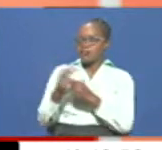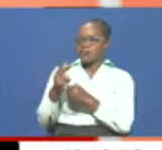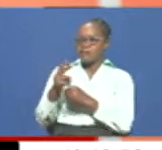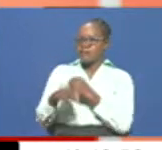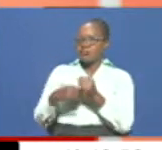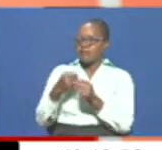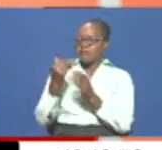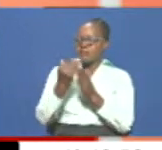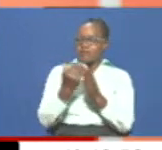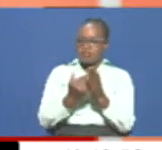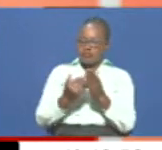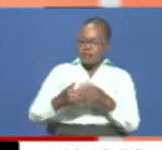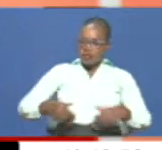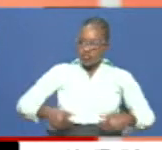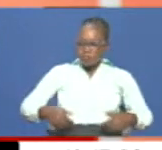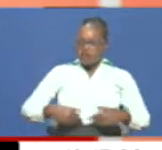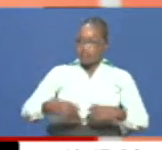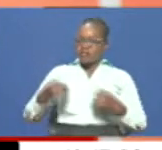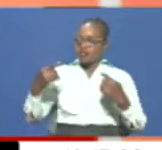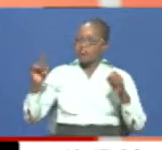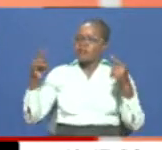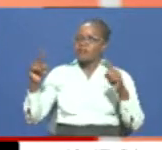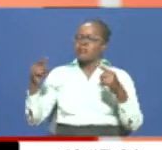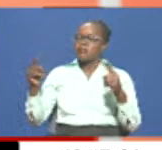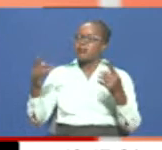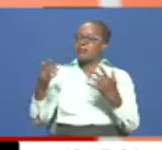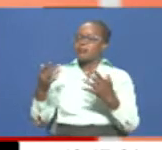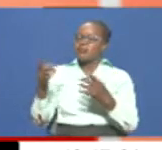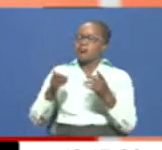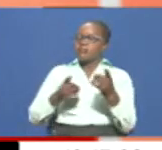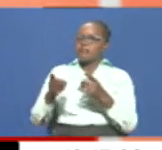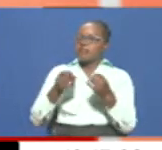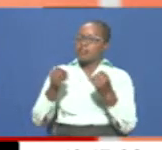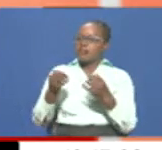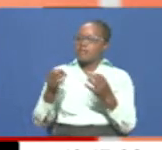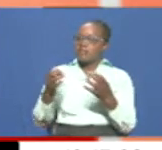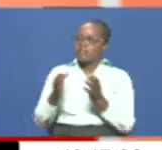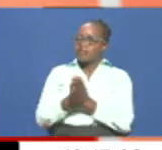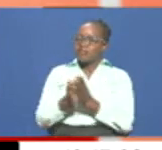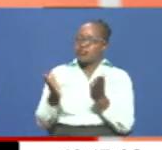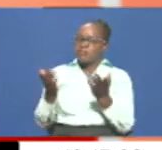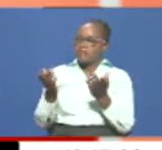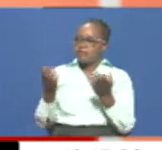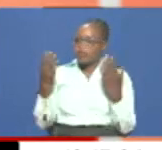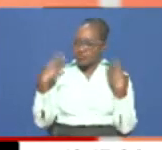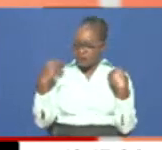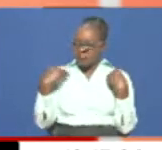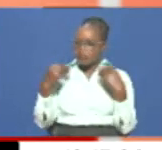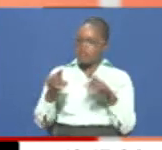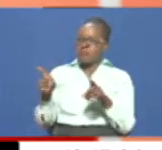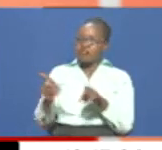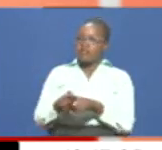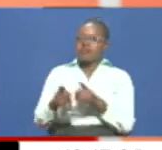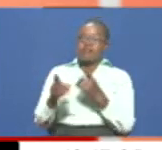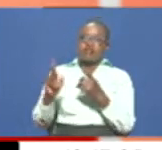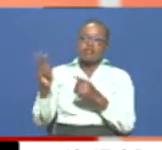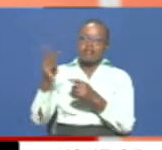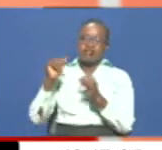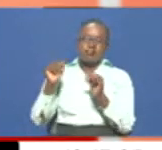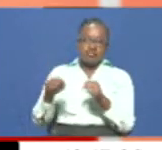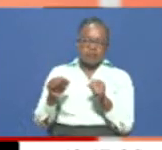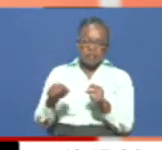prepare. And since then, they have been dominant in a number of sports. Same story can happen for Kenya, and we believe that would be a very, very